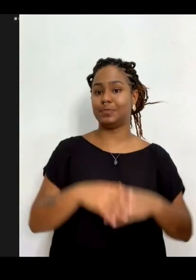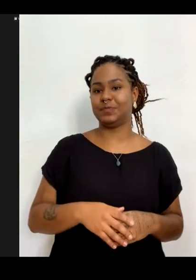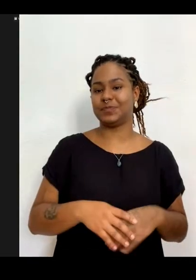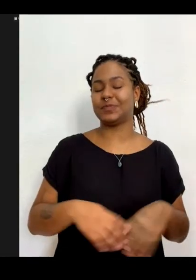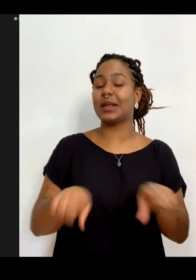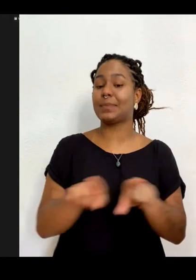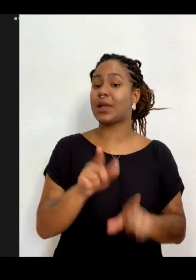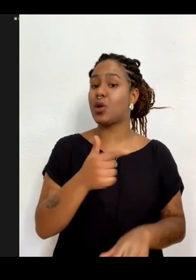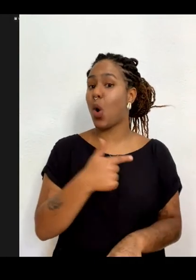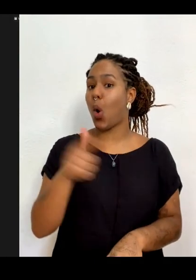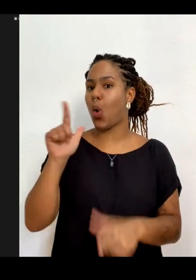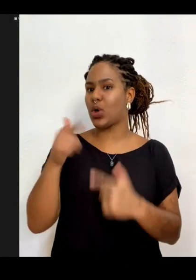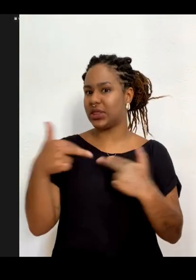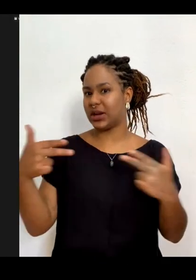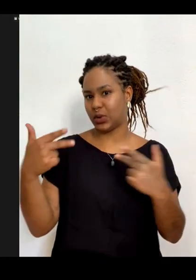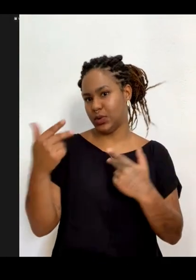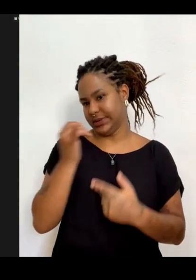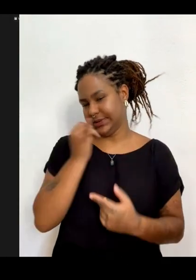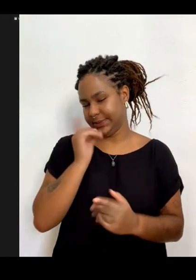privacy